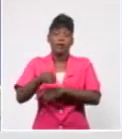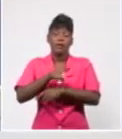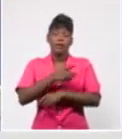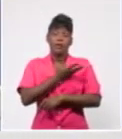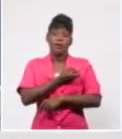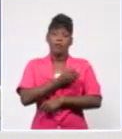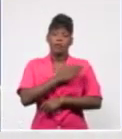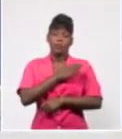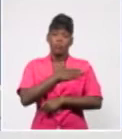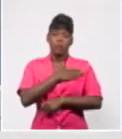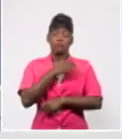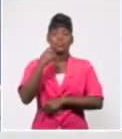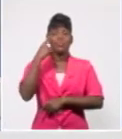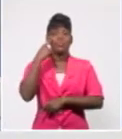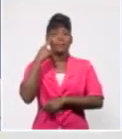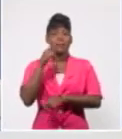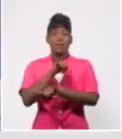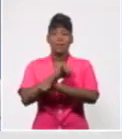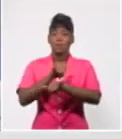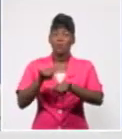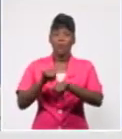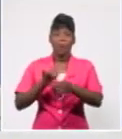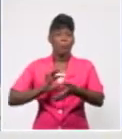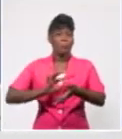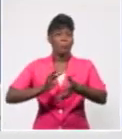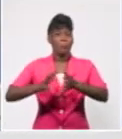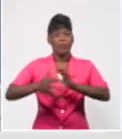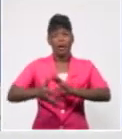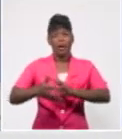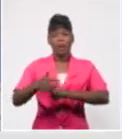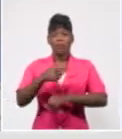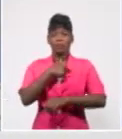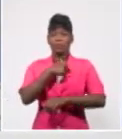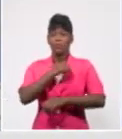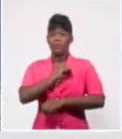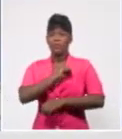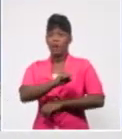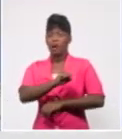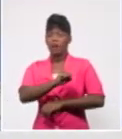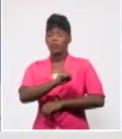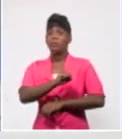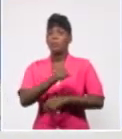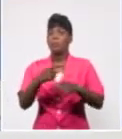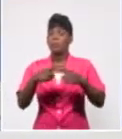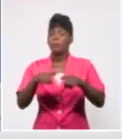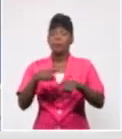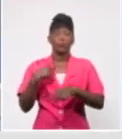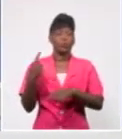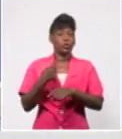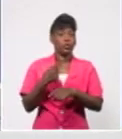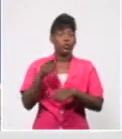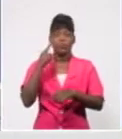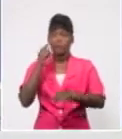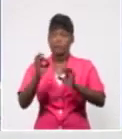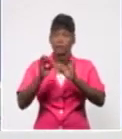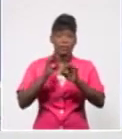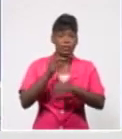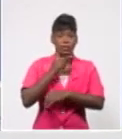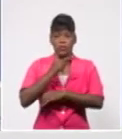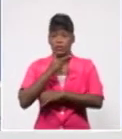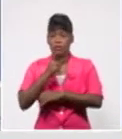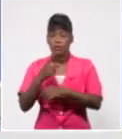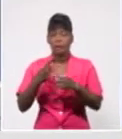some comorbidities as well. The evolution of the disease was rather rough. She showed the first symptoms on September the